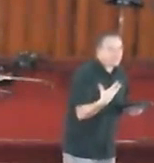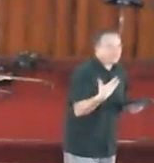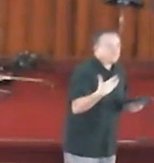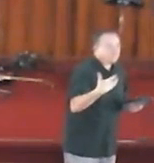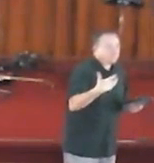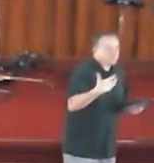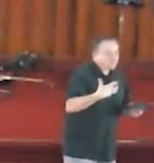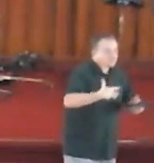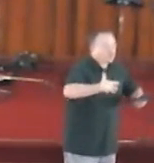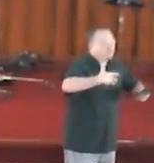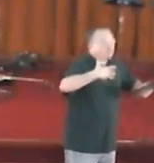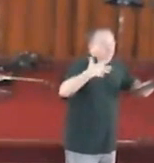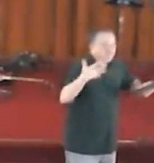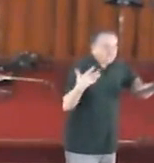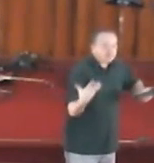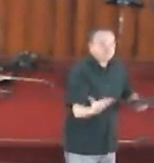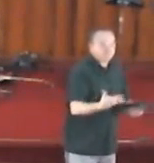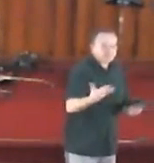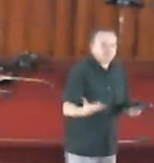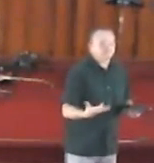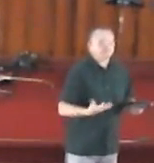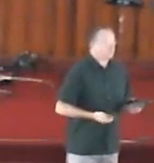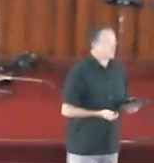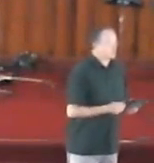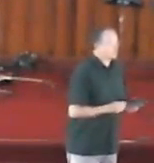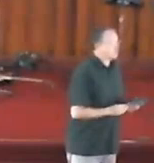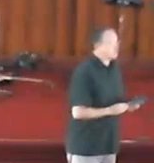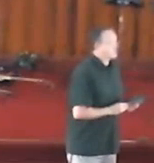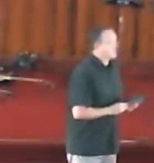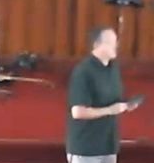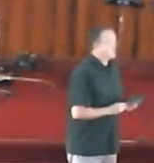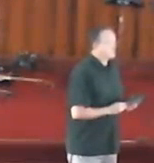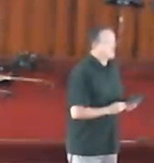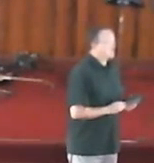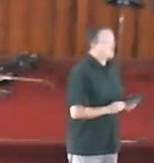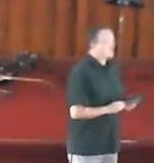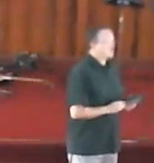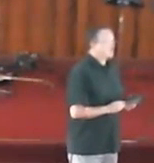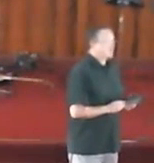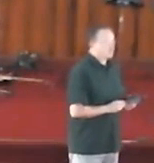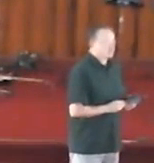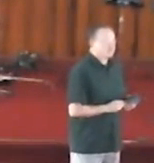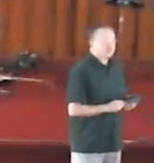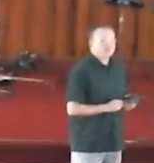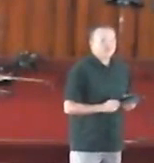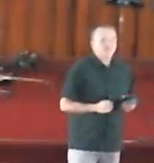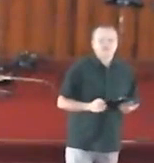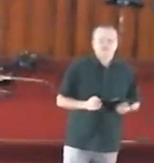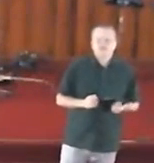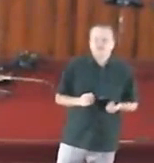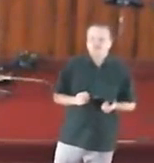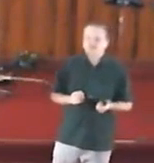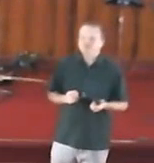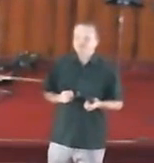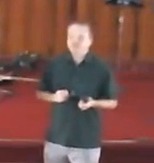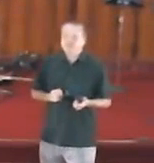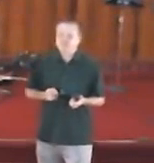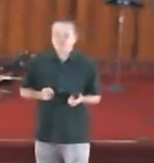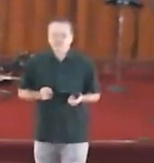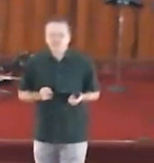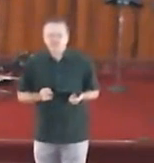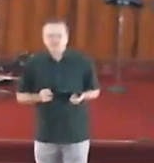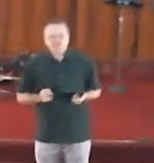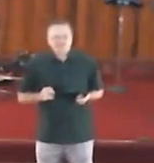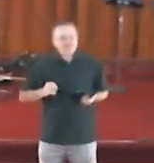sabía todo lo que iba a ser Jesús. But in the time of John the Baptist, John didn't know everything that Jesus would